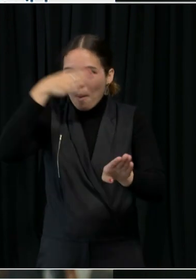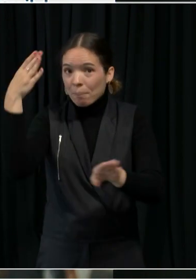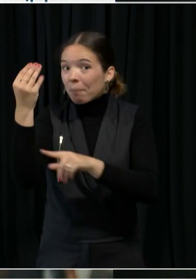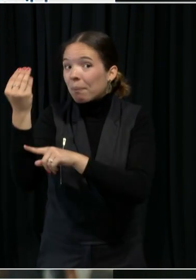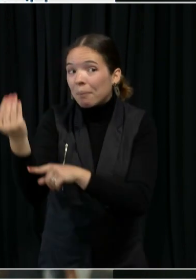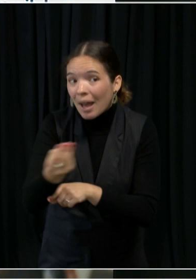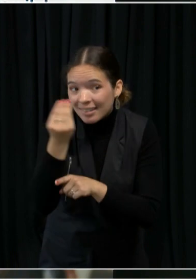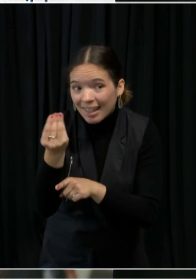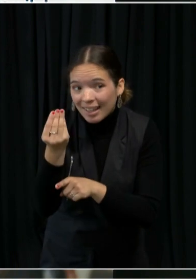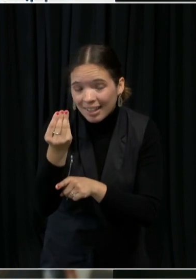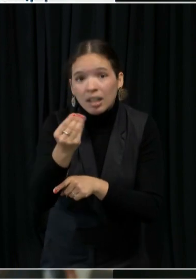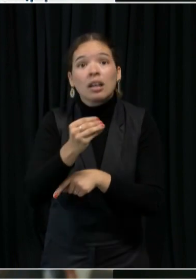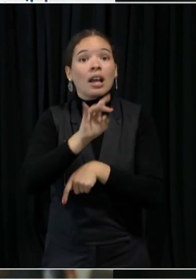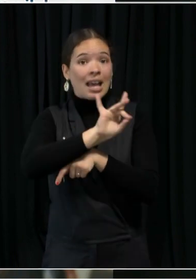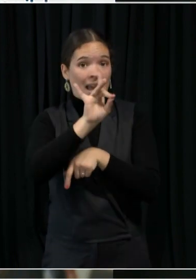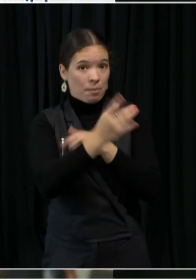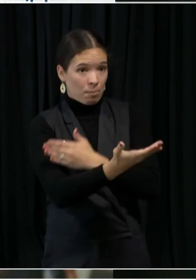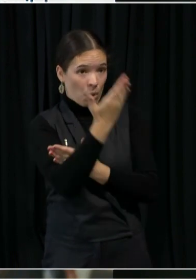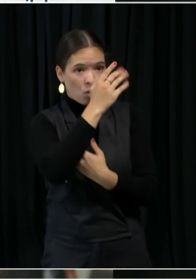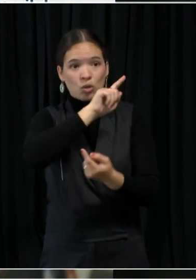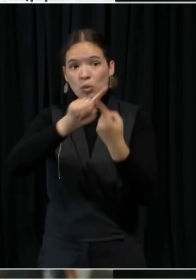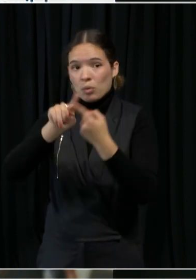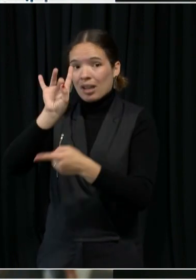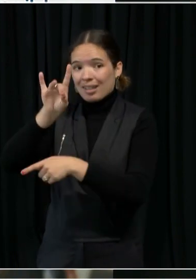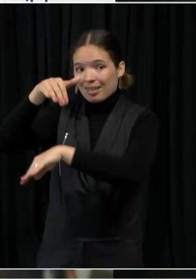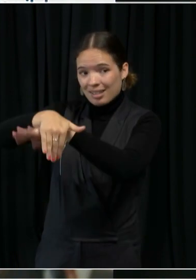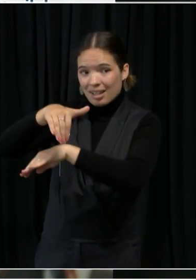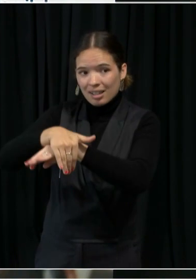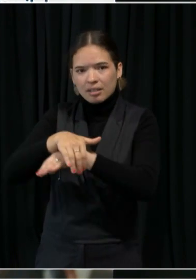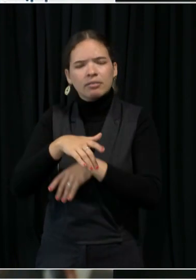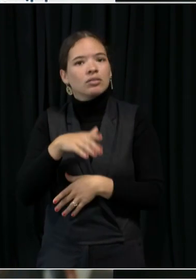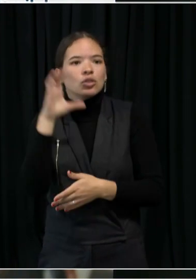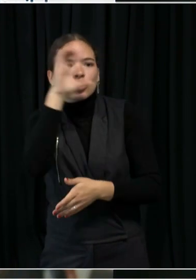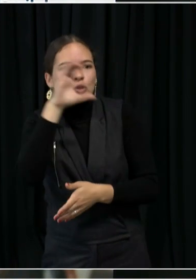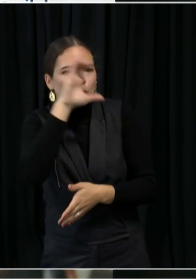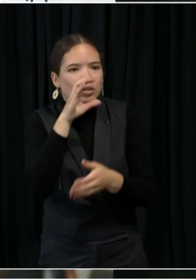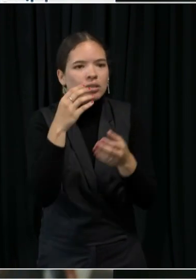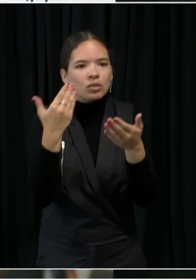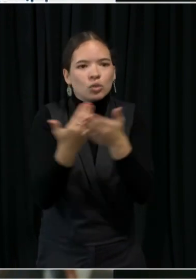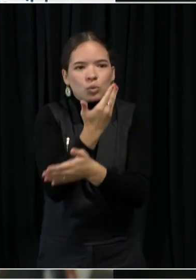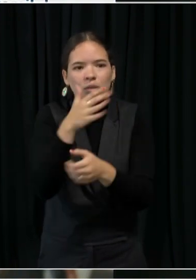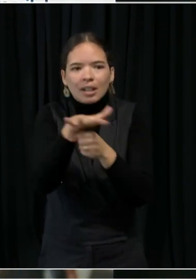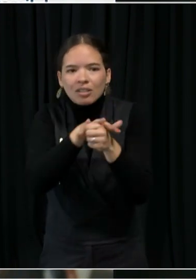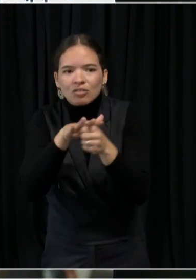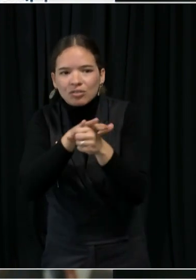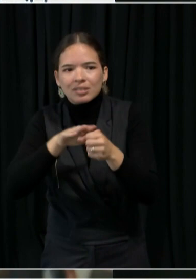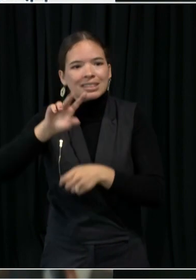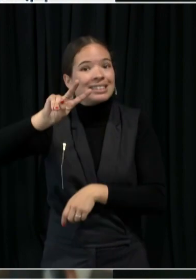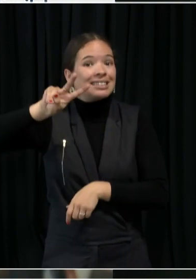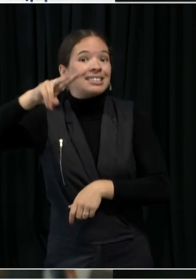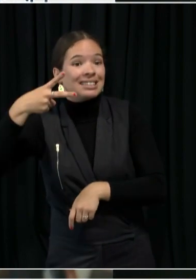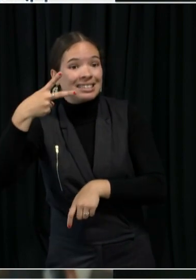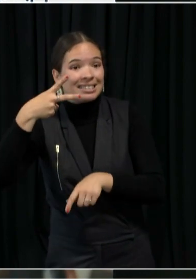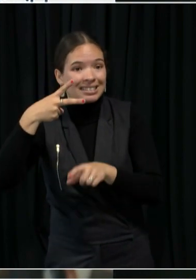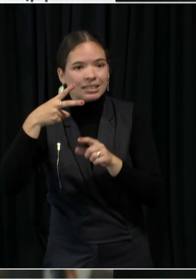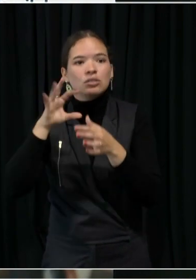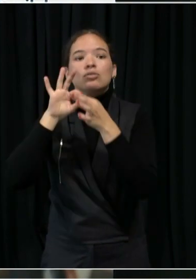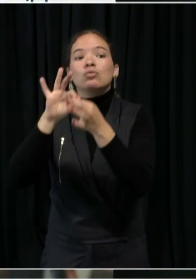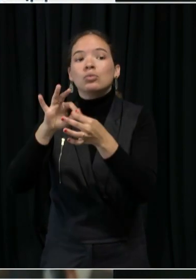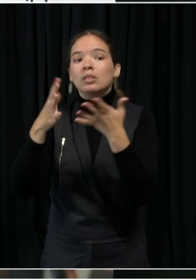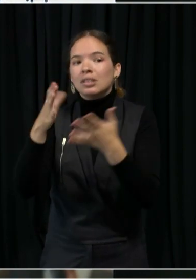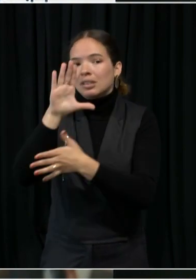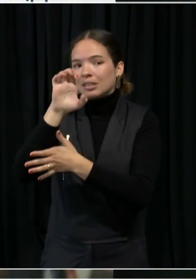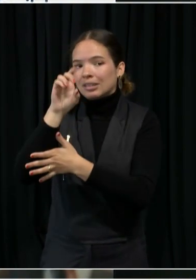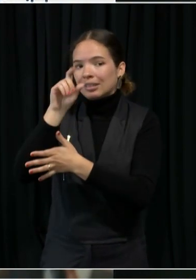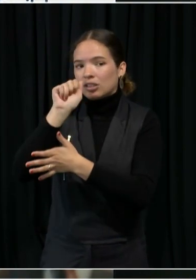we continue to look for locations, and we will, for our second center related to the Cedar Hill Regional